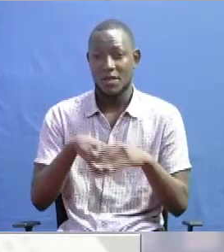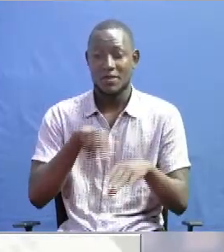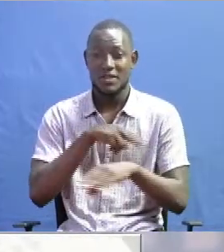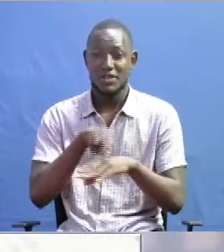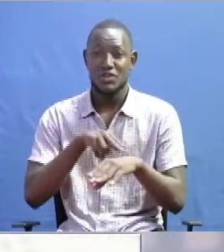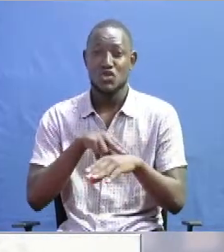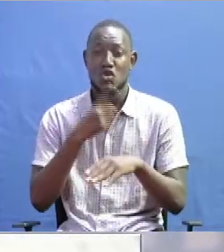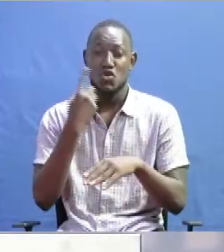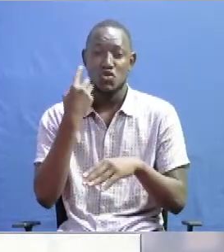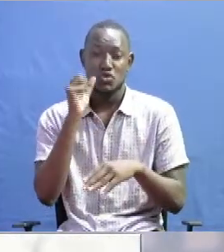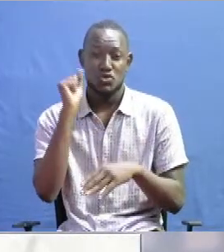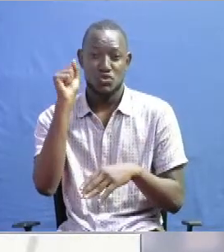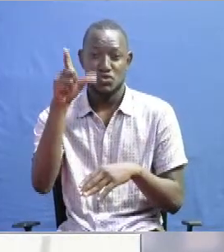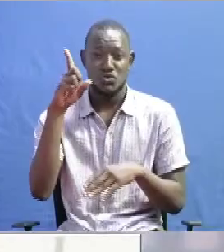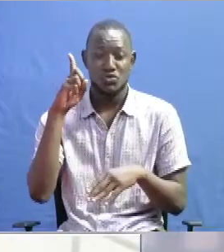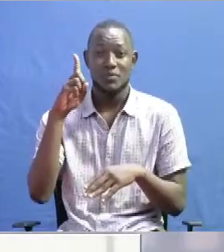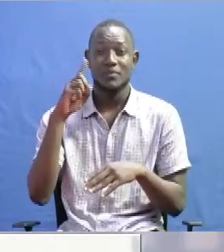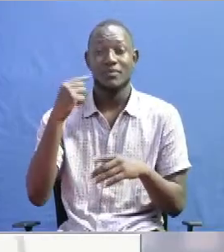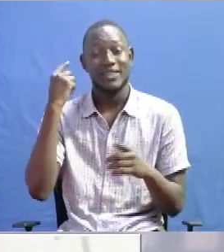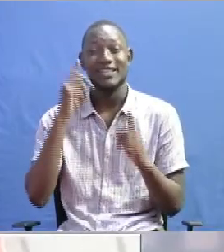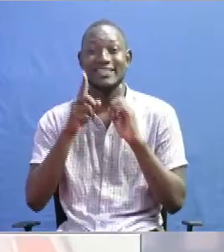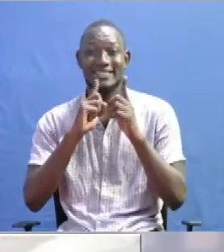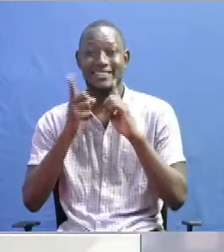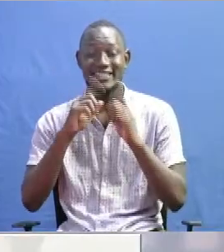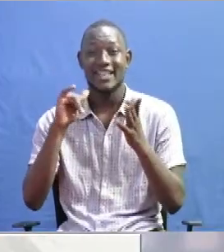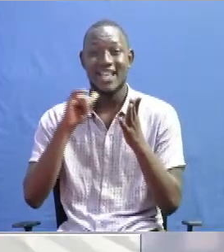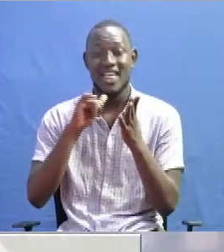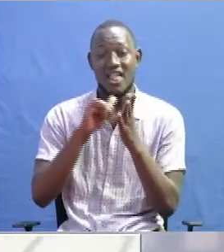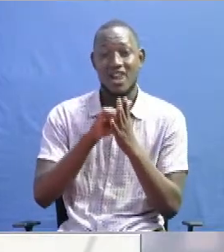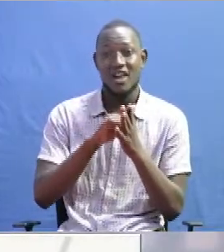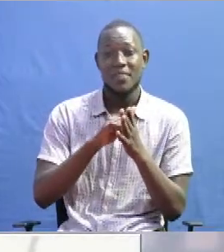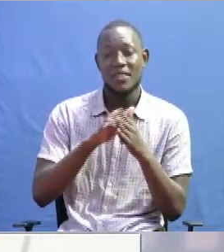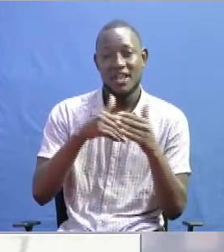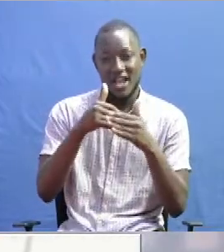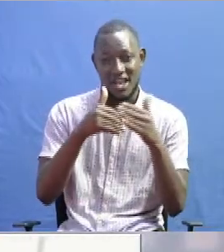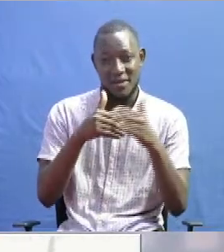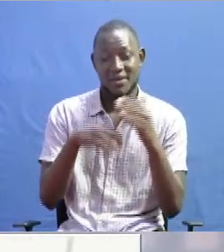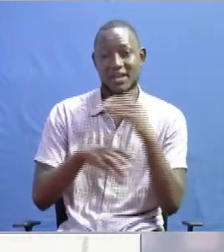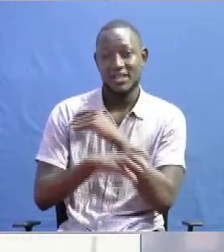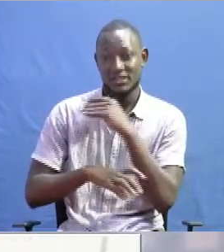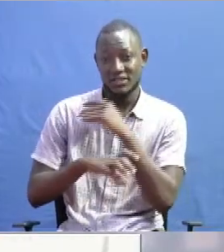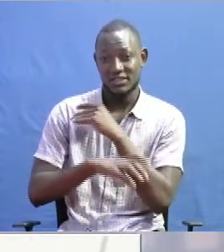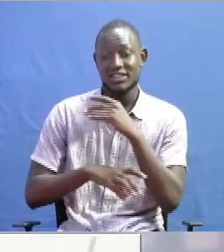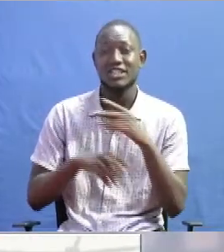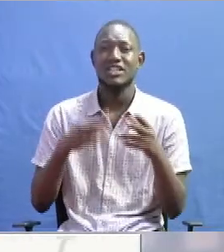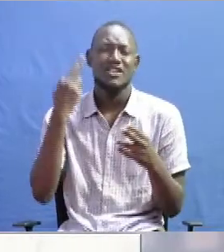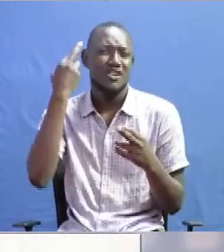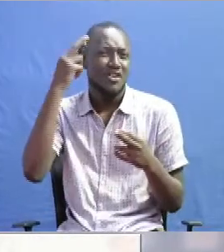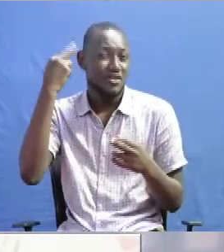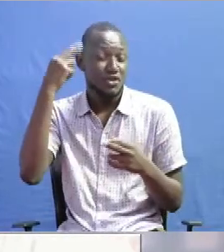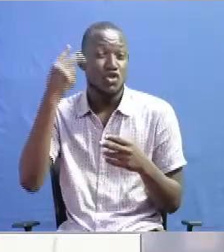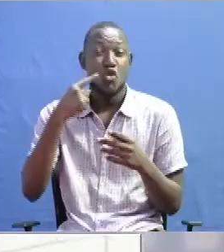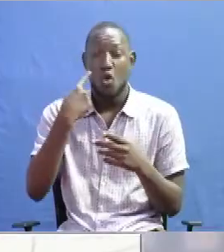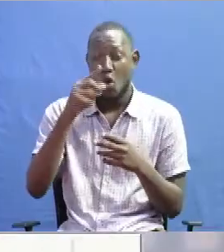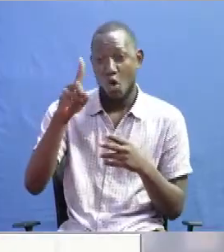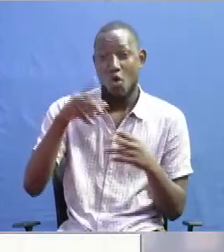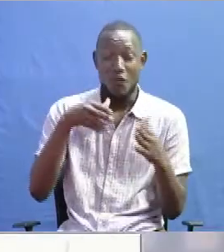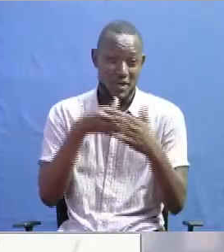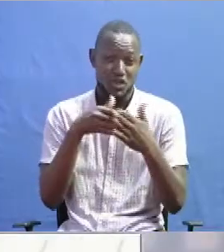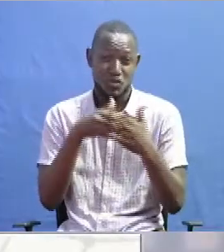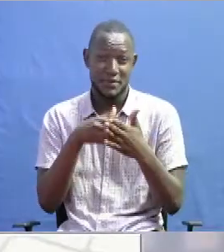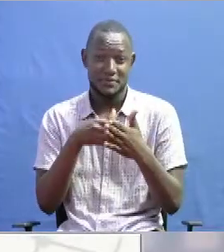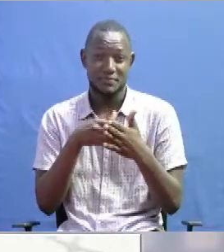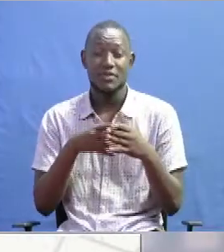the individual and the home country of the reason behind the detention and deportation. Now, the big question is,